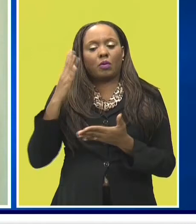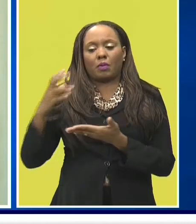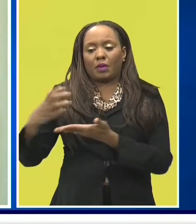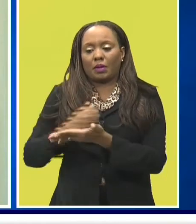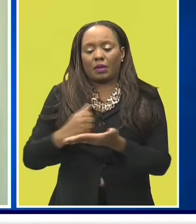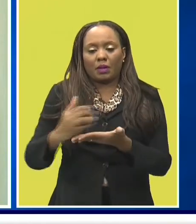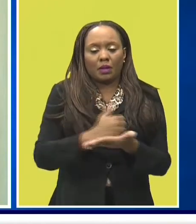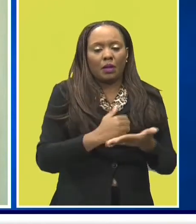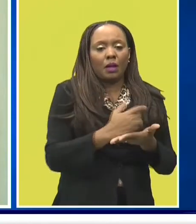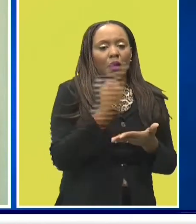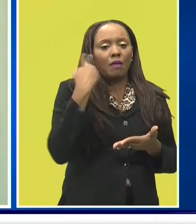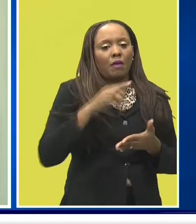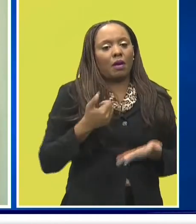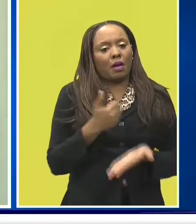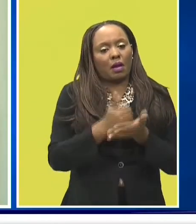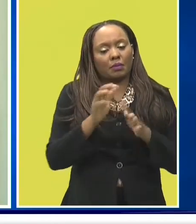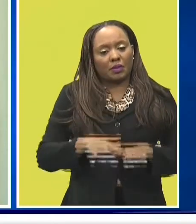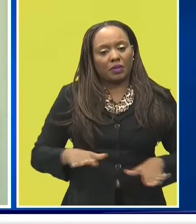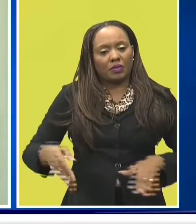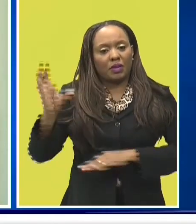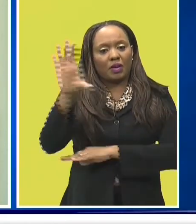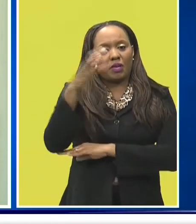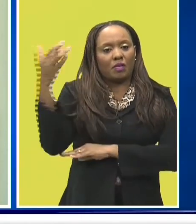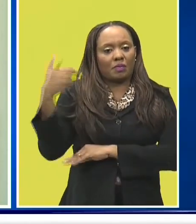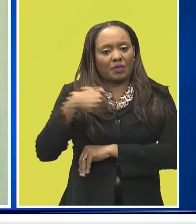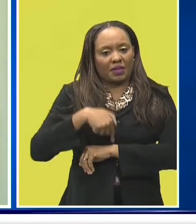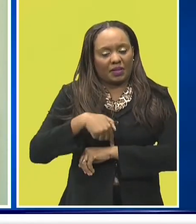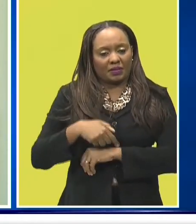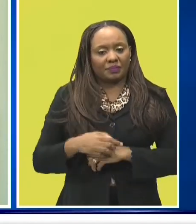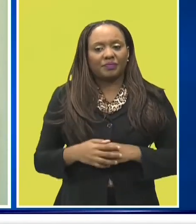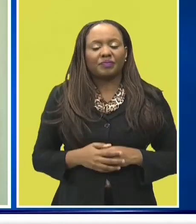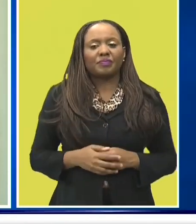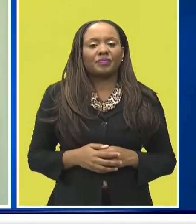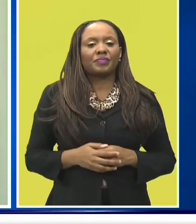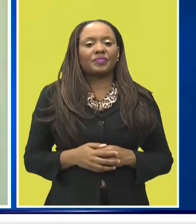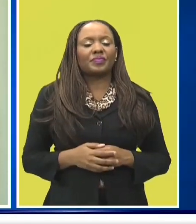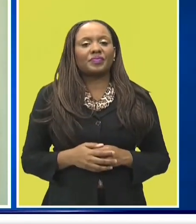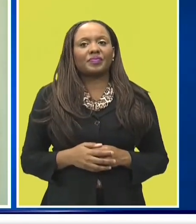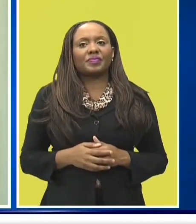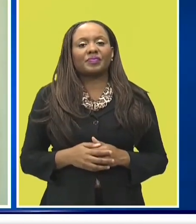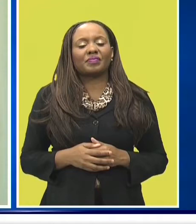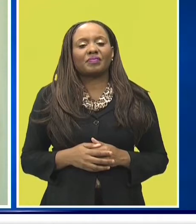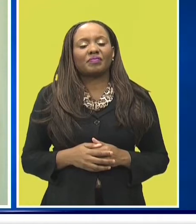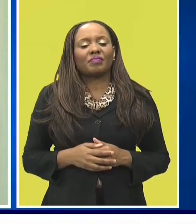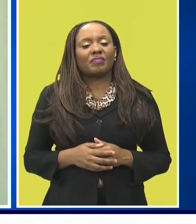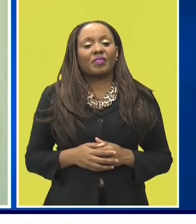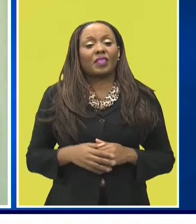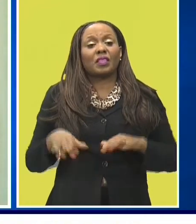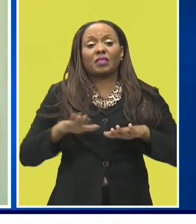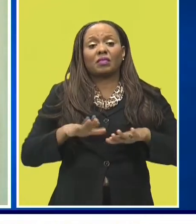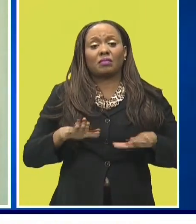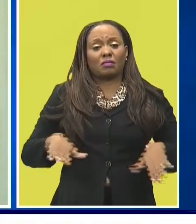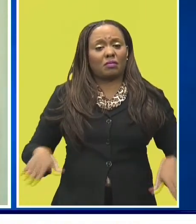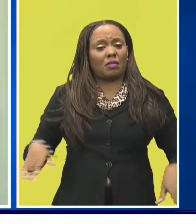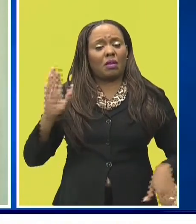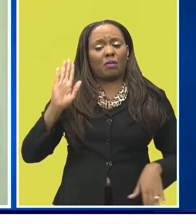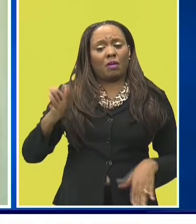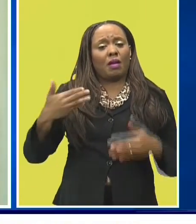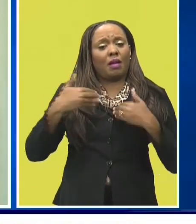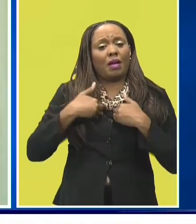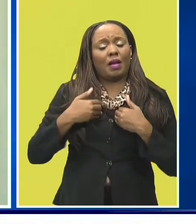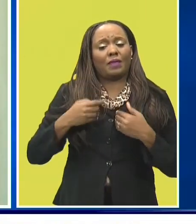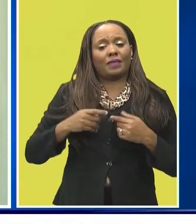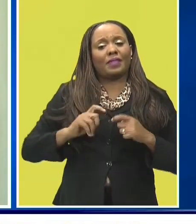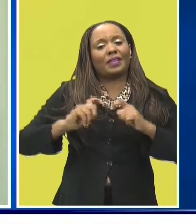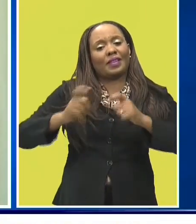children at Christmas time, and with those children being able to get a gift. The families